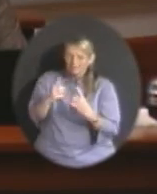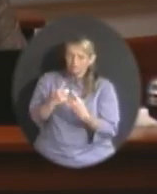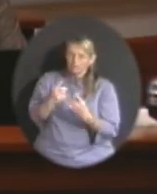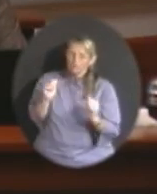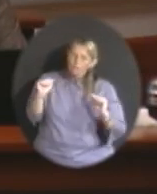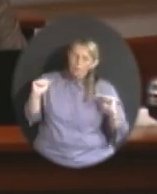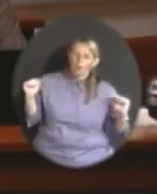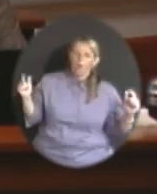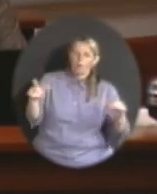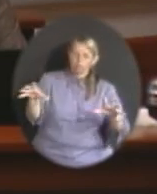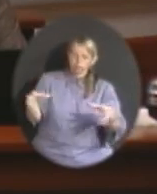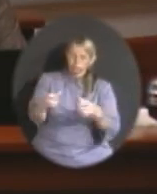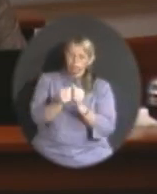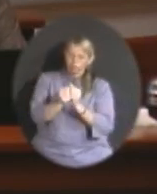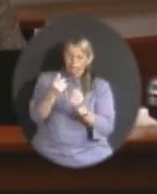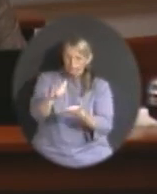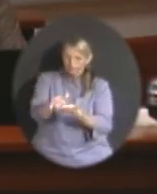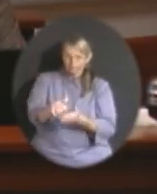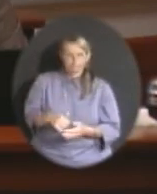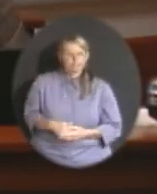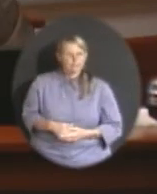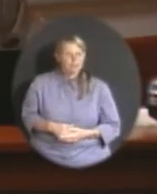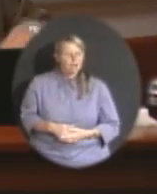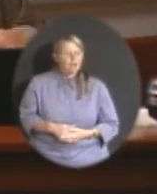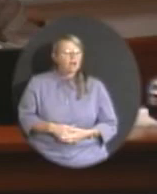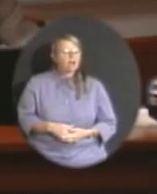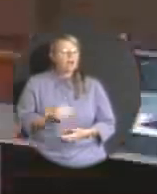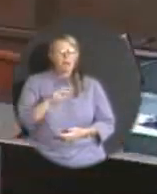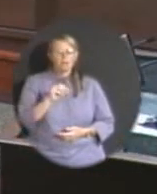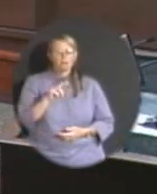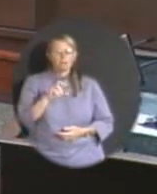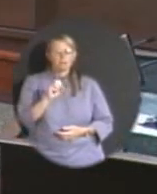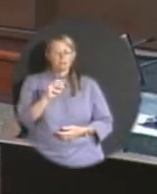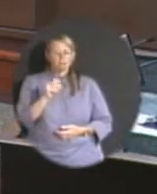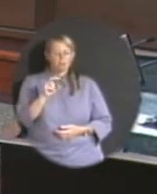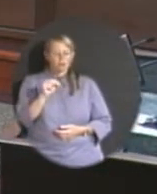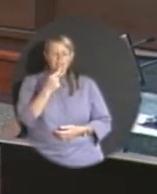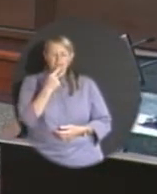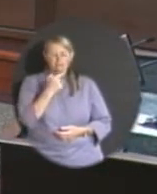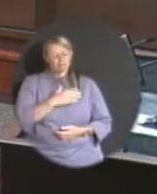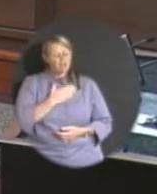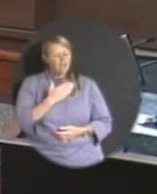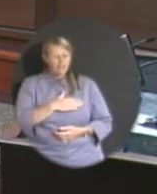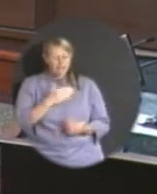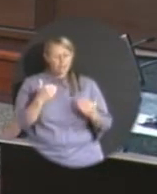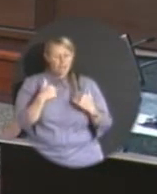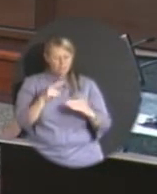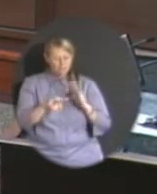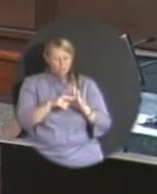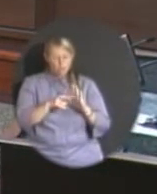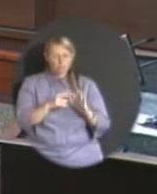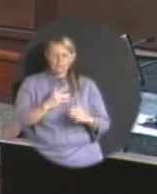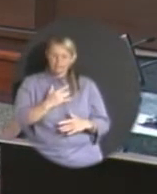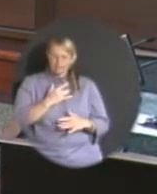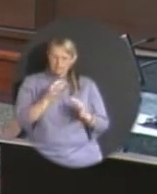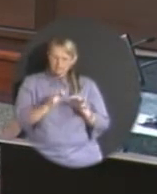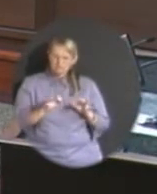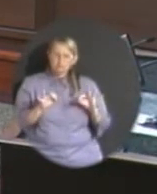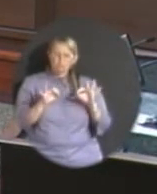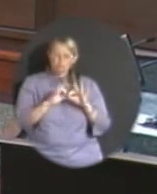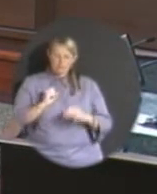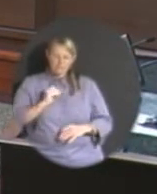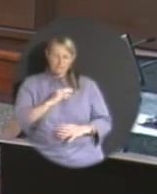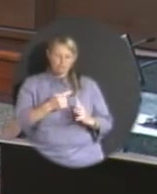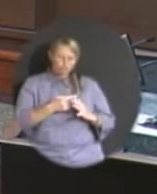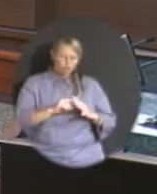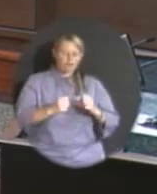together. I am glad to hear that we're doing a video, though, because I think it's important that staff kick off the